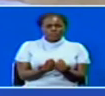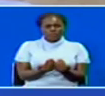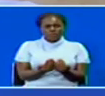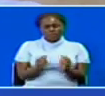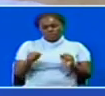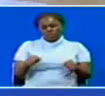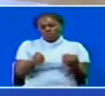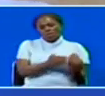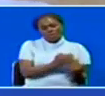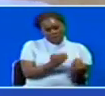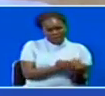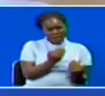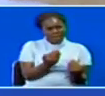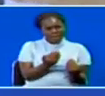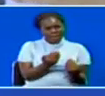waweze kuattend.